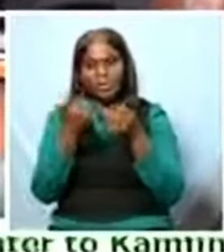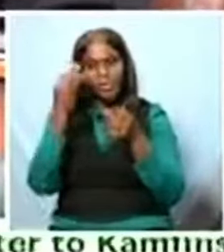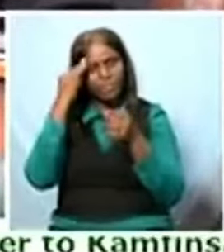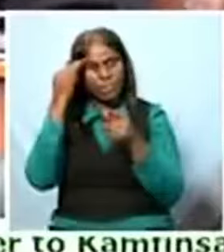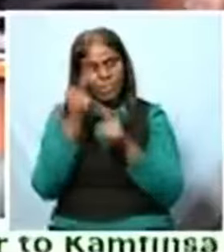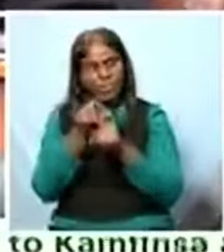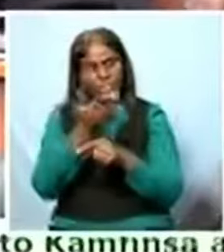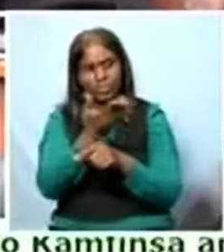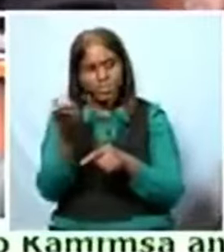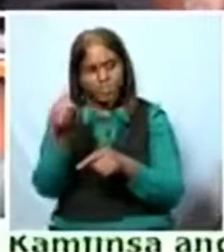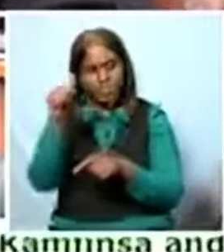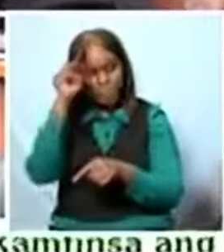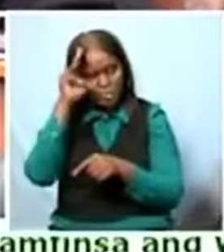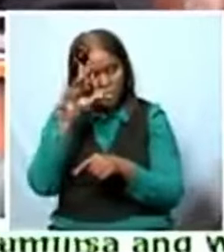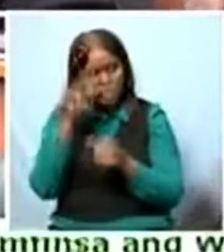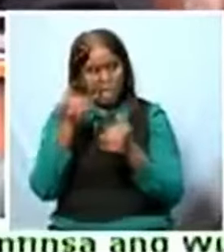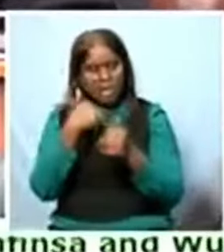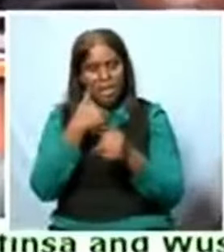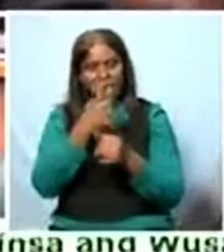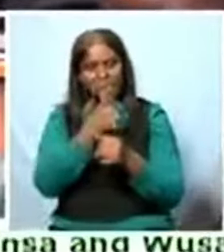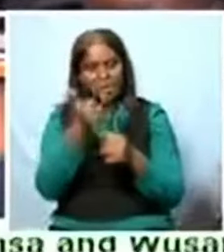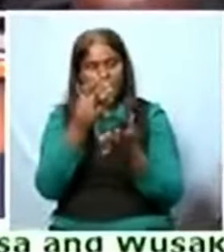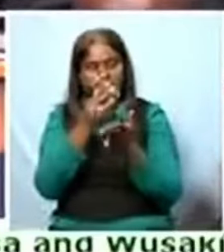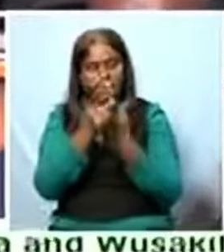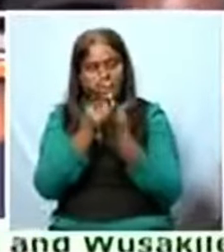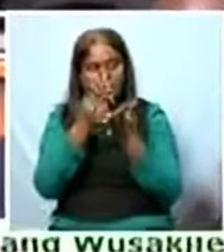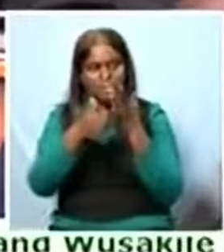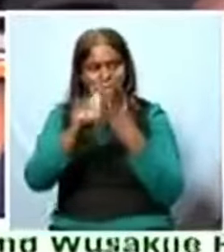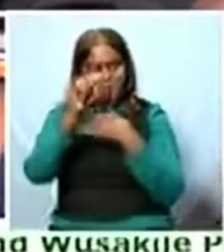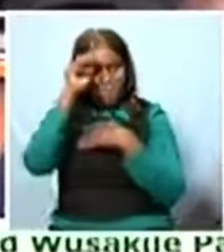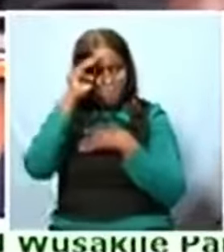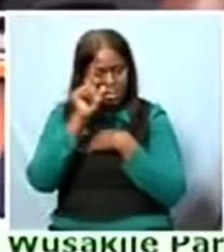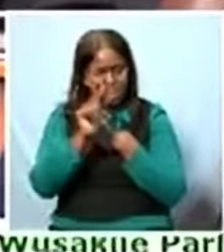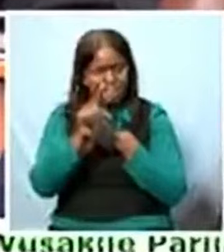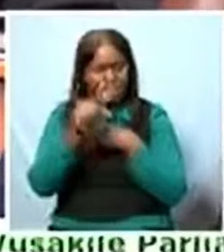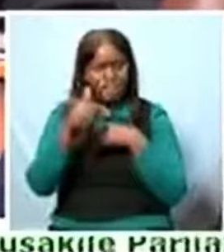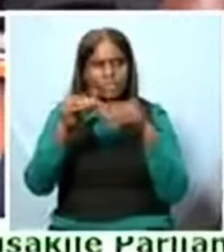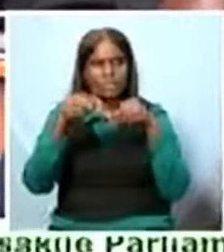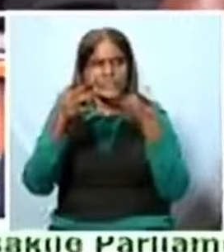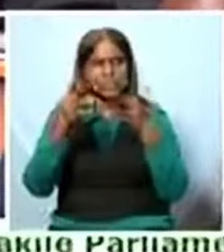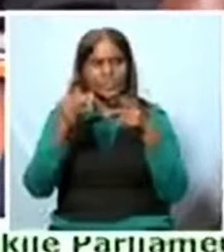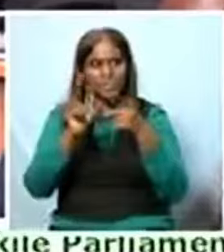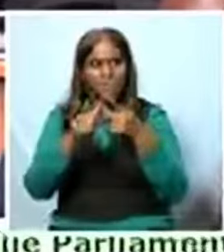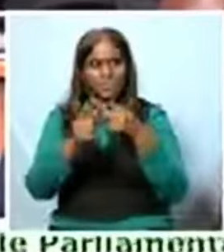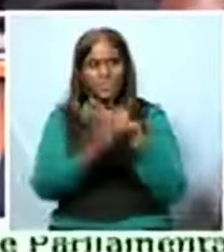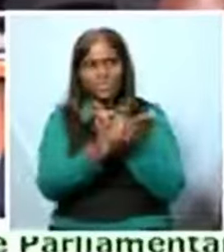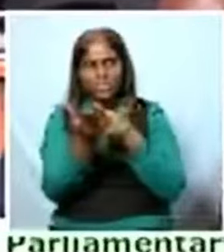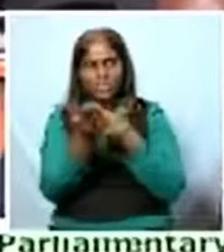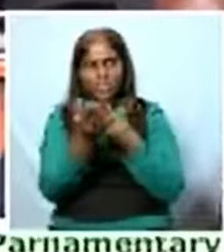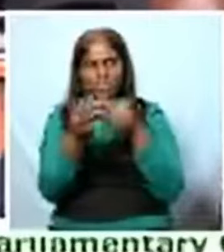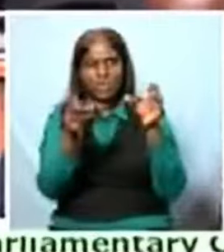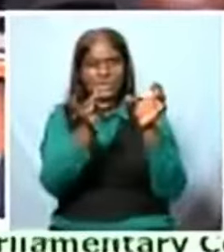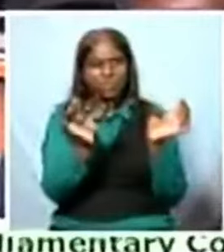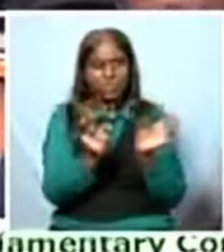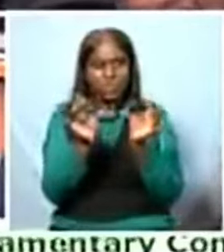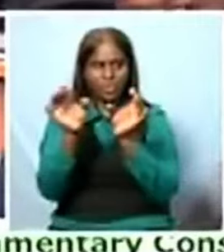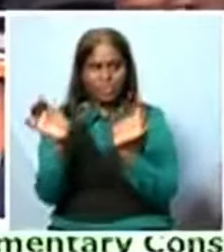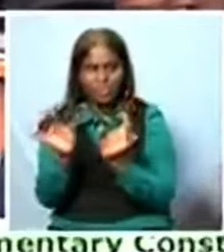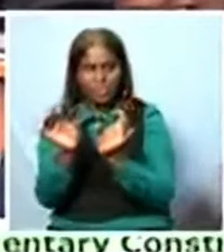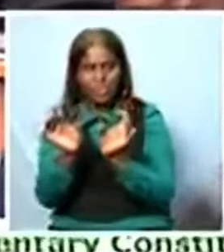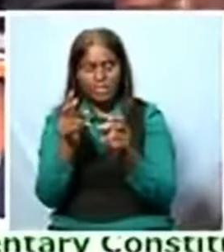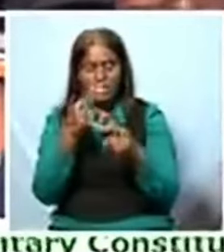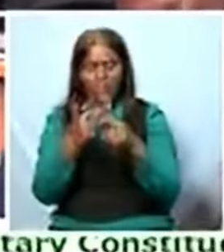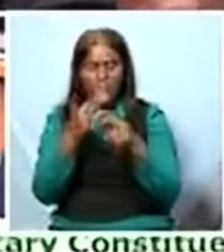you, Minister, is there money that the ministry is providing to this particular constituency